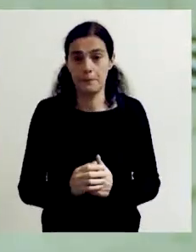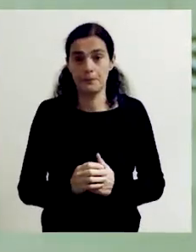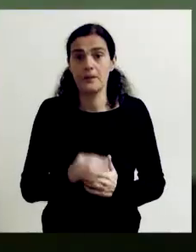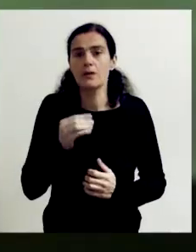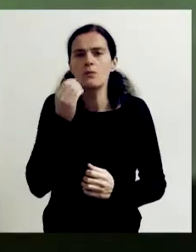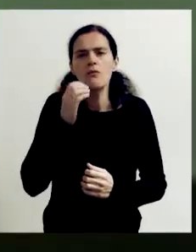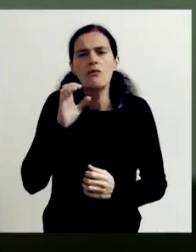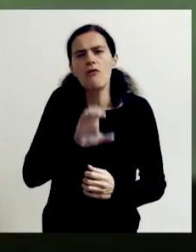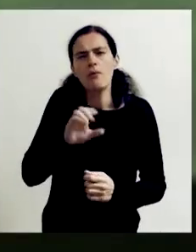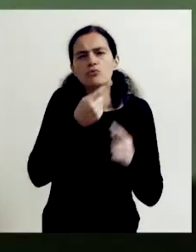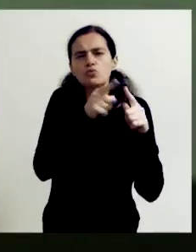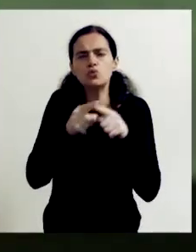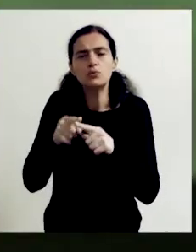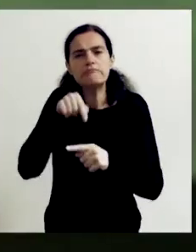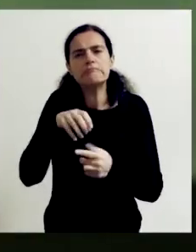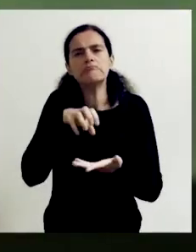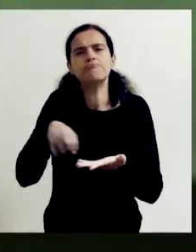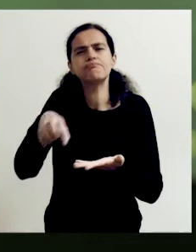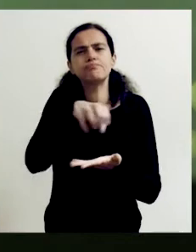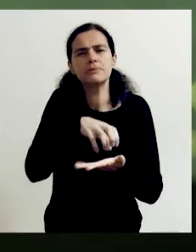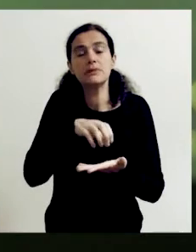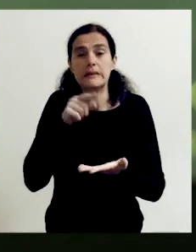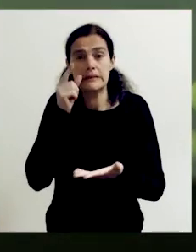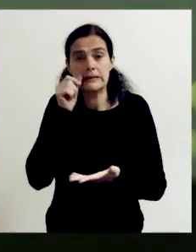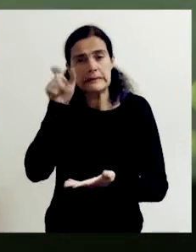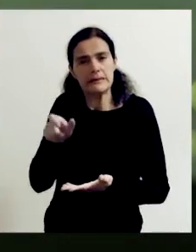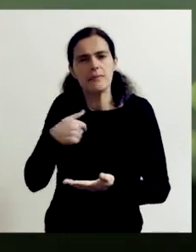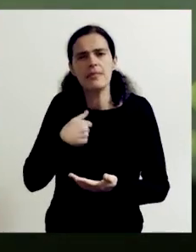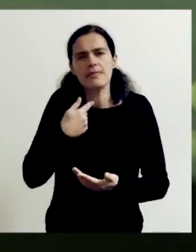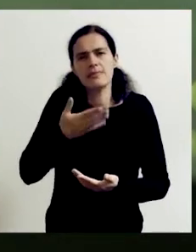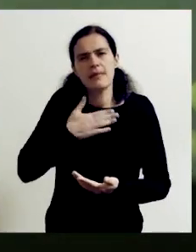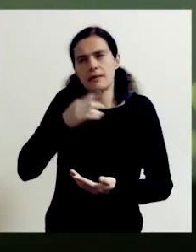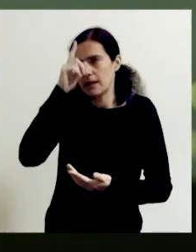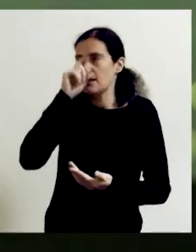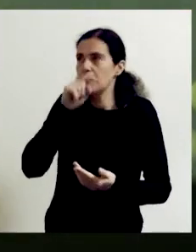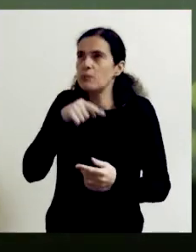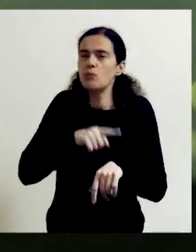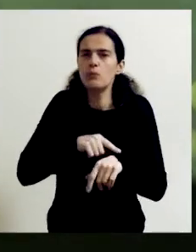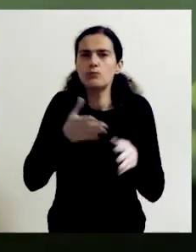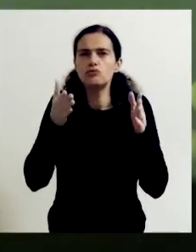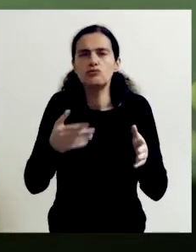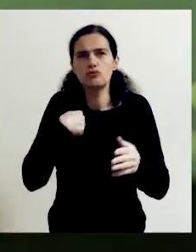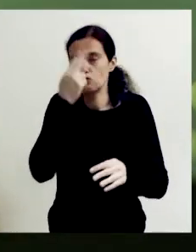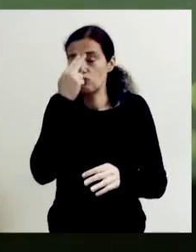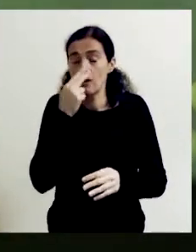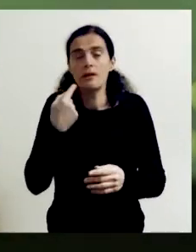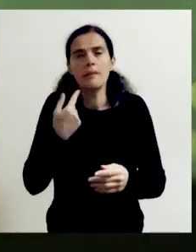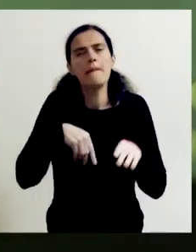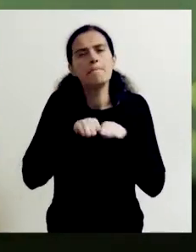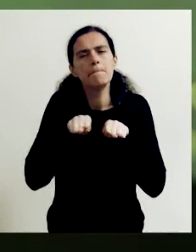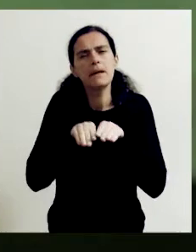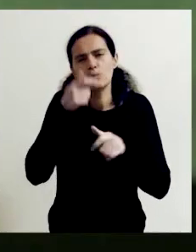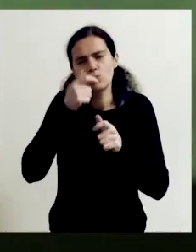history. And in many ways, this installation by KORAKRIT reminds me of this moment in history and